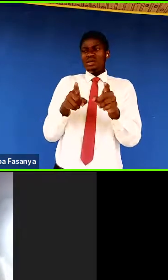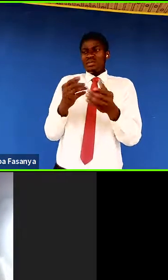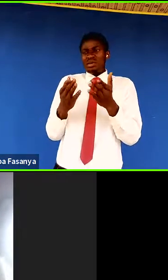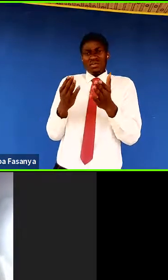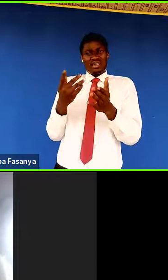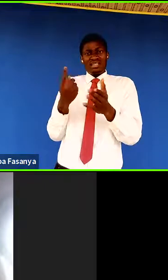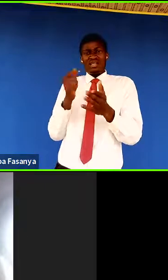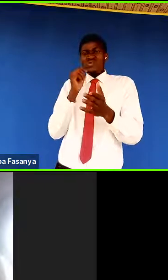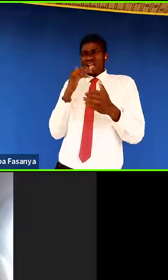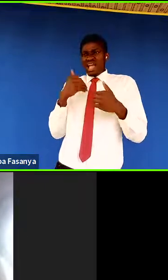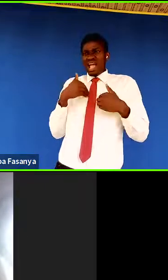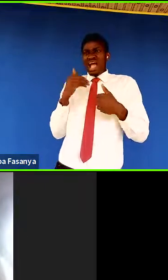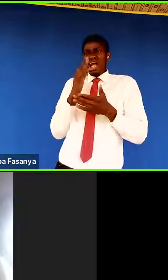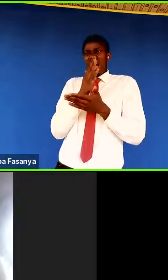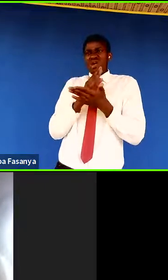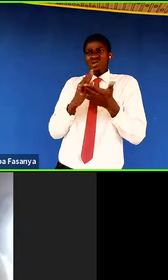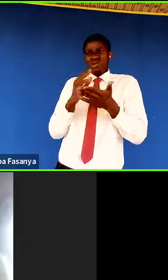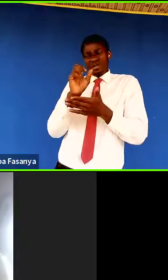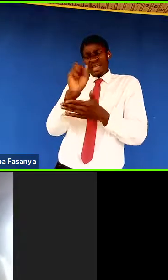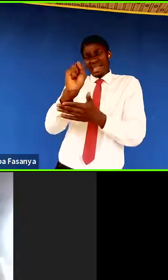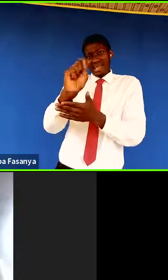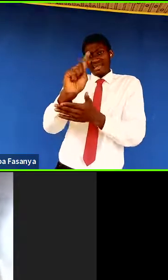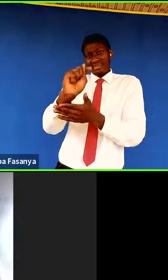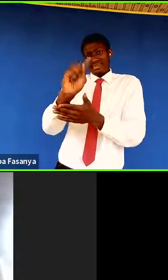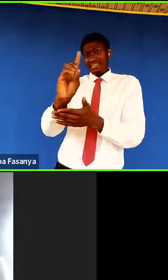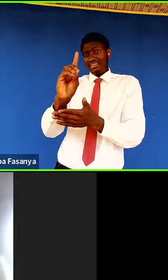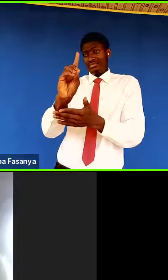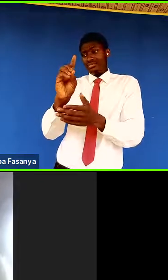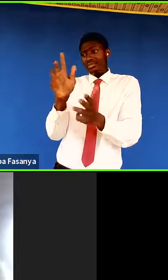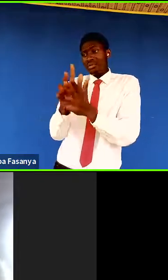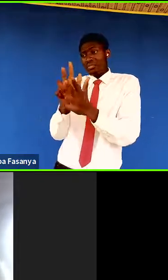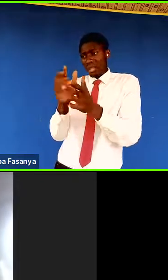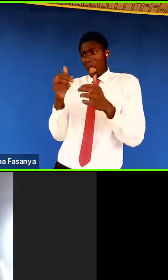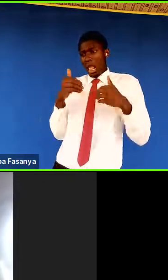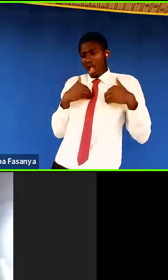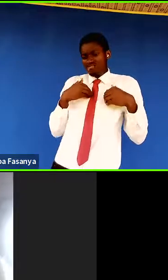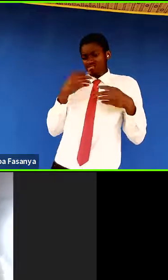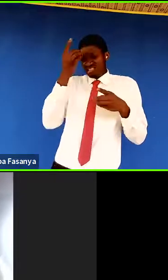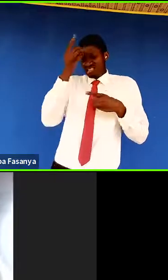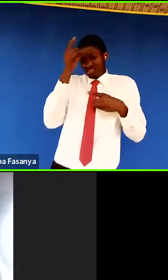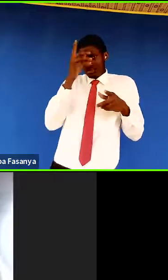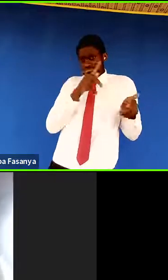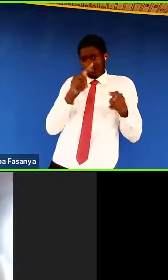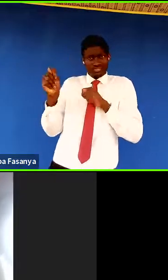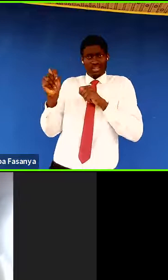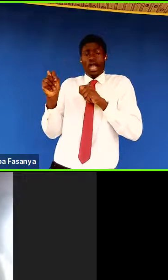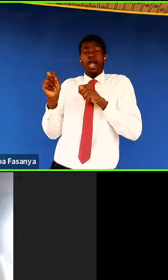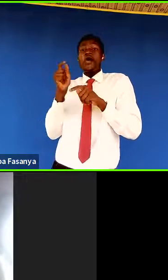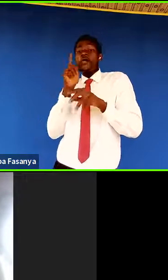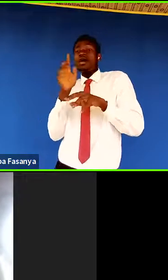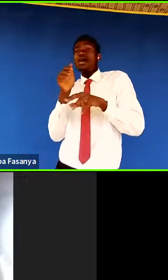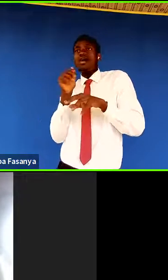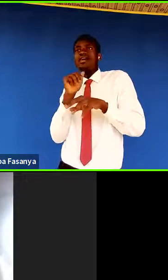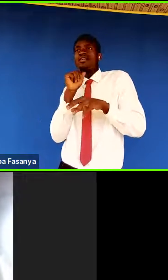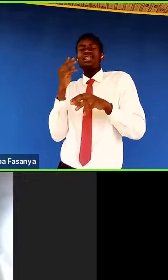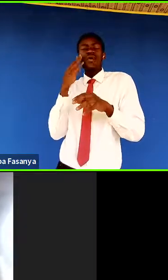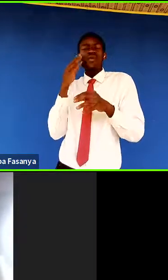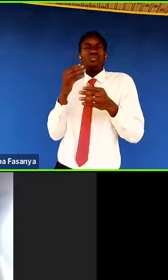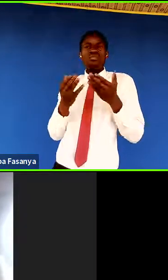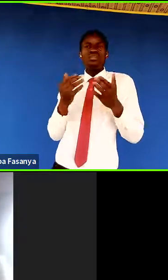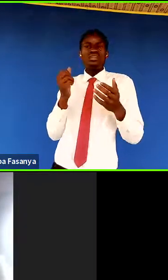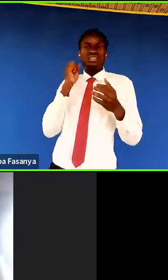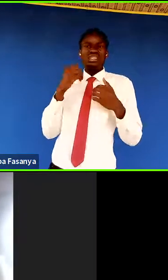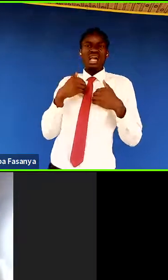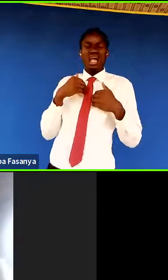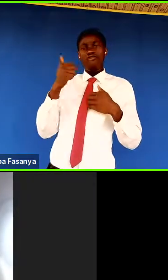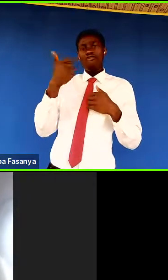sexually transmitted diseases that was poorly treated, or she did not know about. She may have had gonorrhea or chlamydia infection. The thing about these two